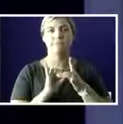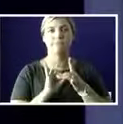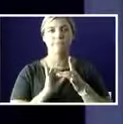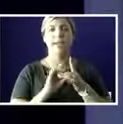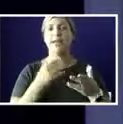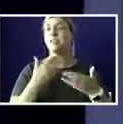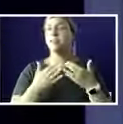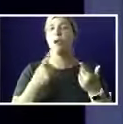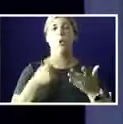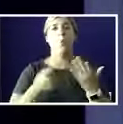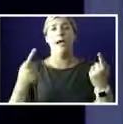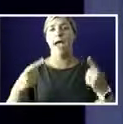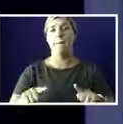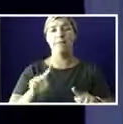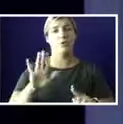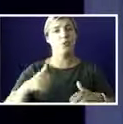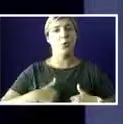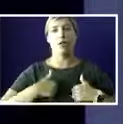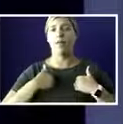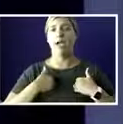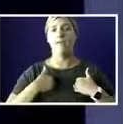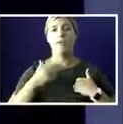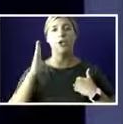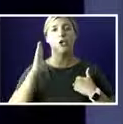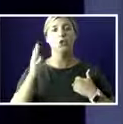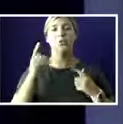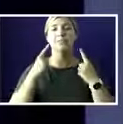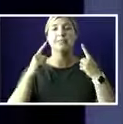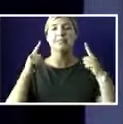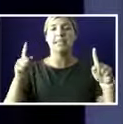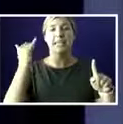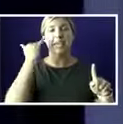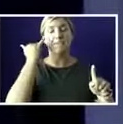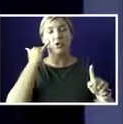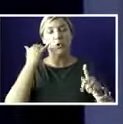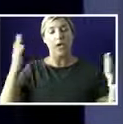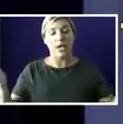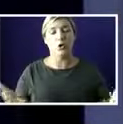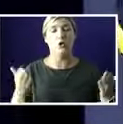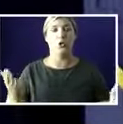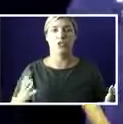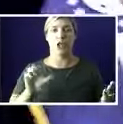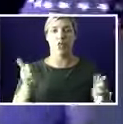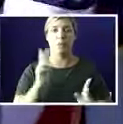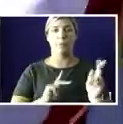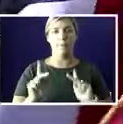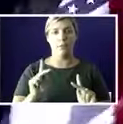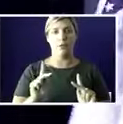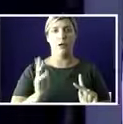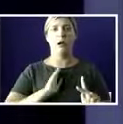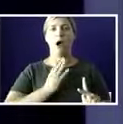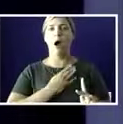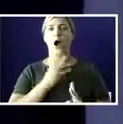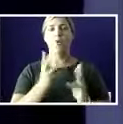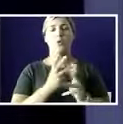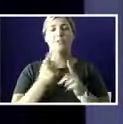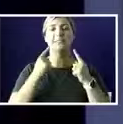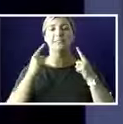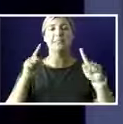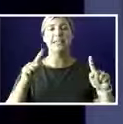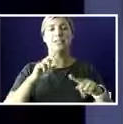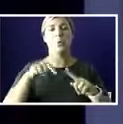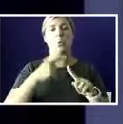will always rise higher by lifting others up. The world is built on unity, and we were a team at Blue Springs